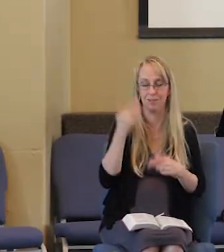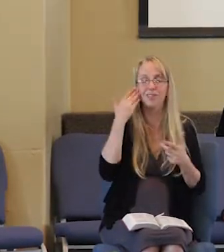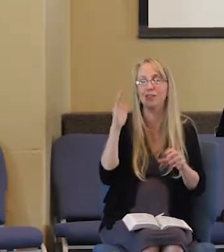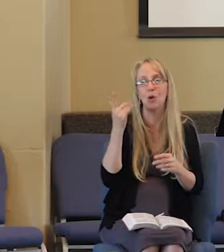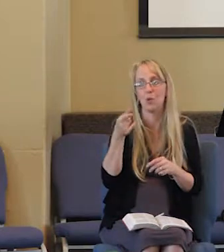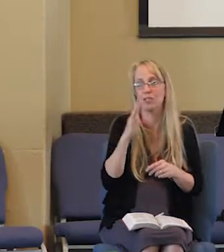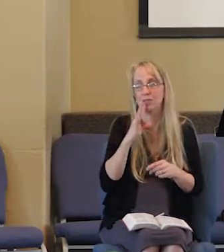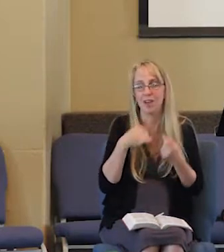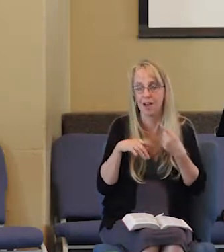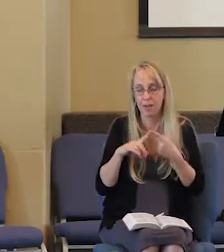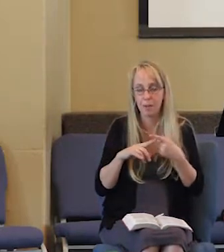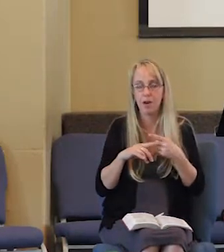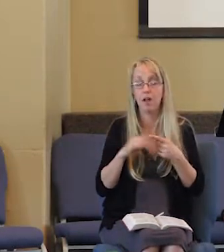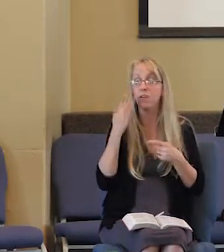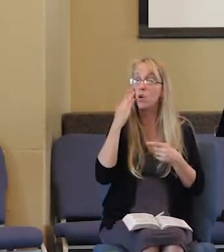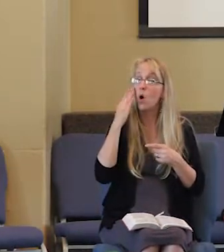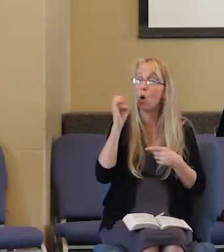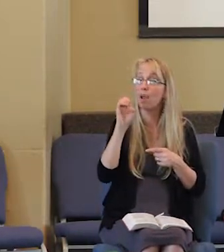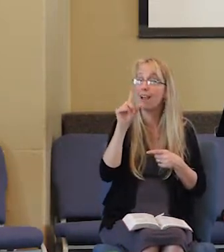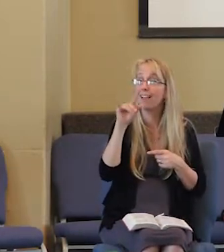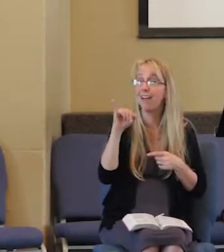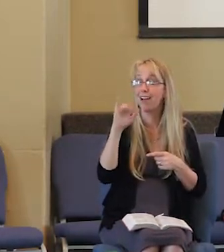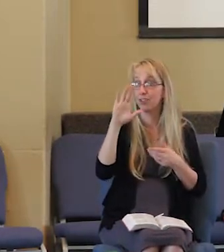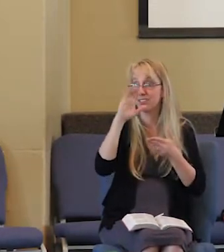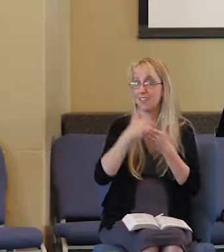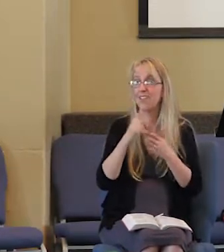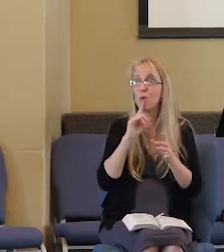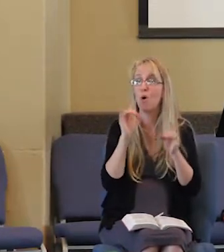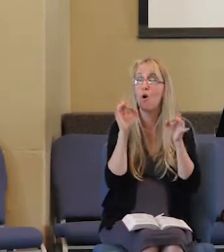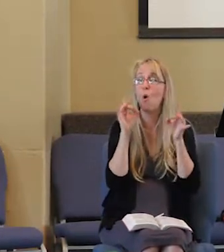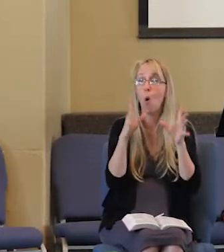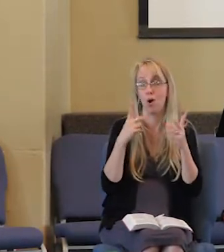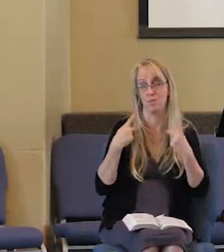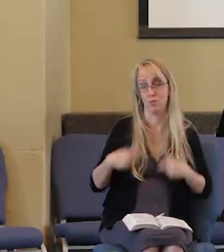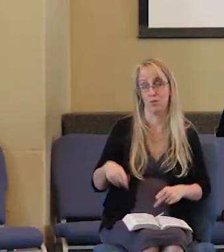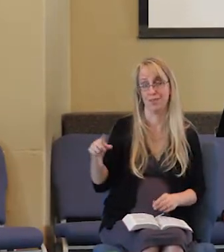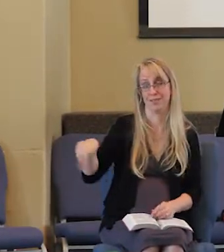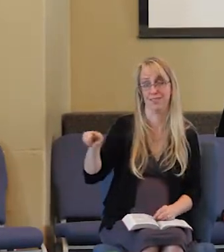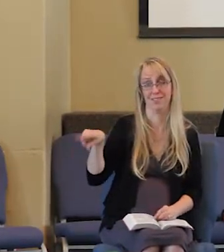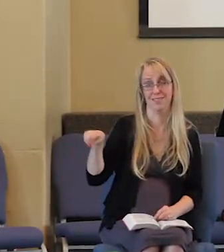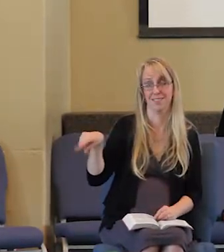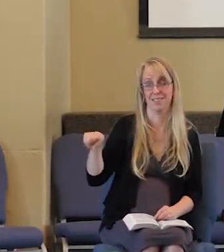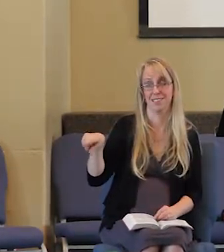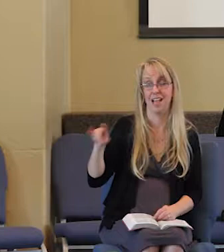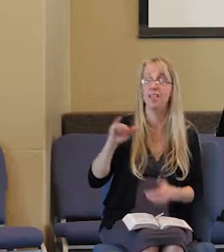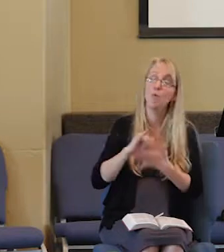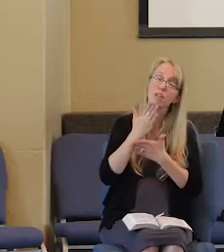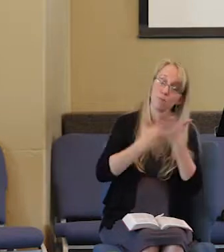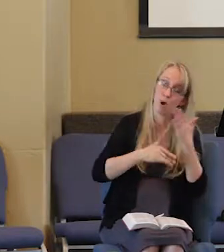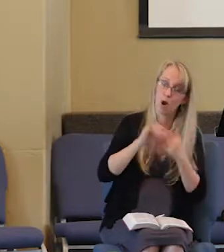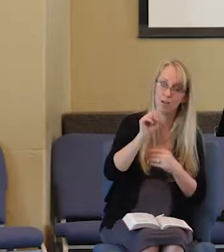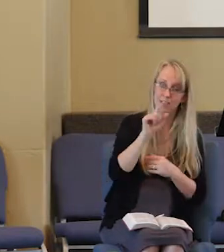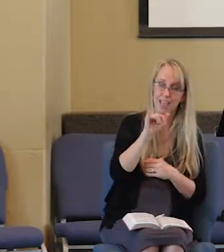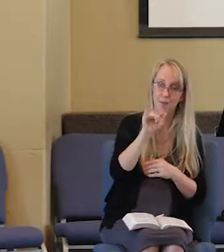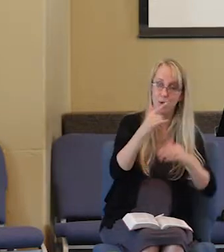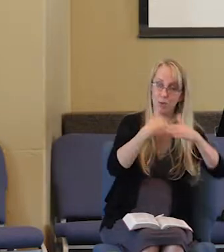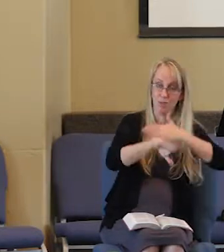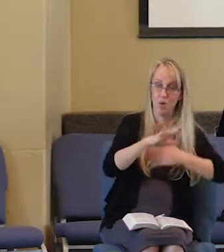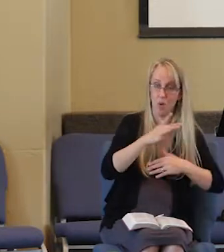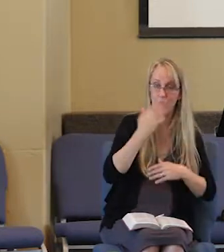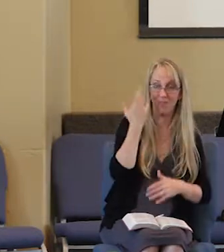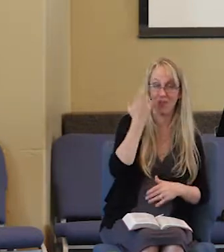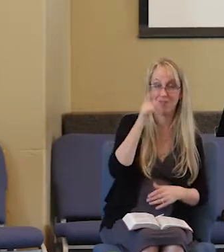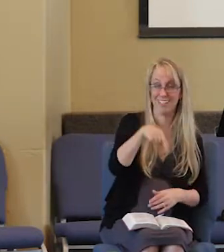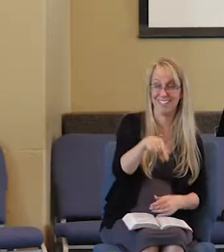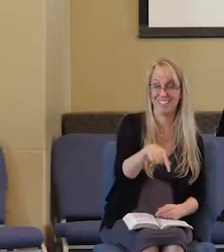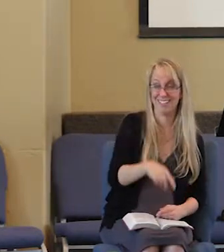about. And if you know the story of Eli and his sons, they were horrible priests. That's part of the reason Samuel was born in the